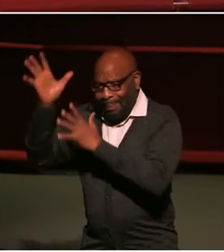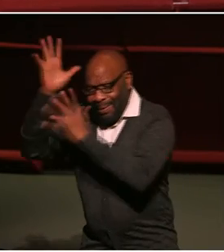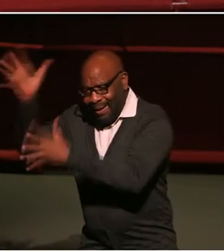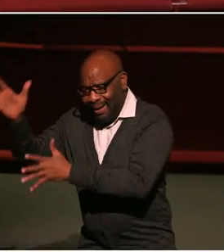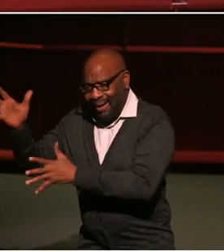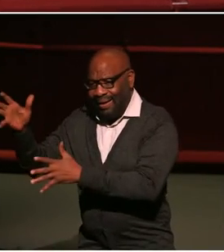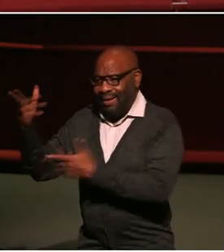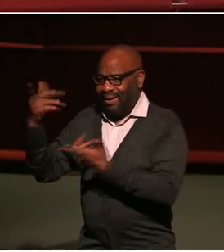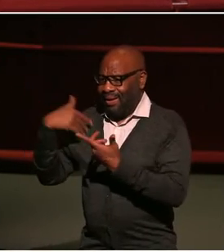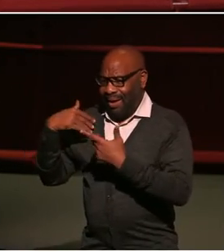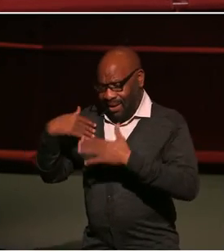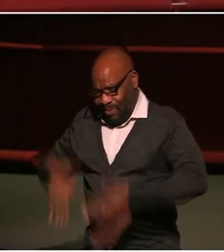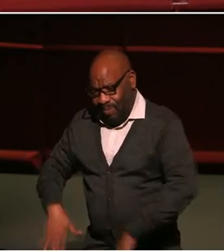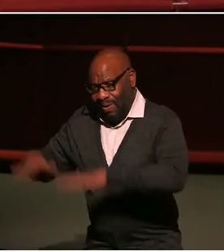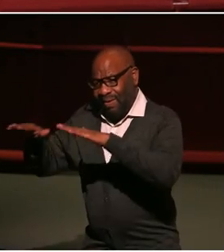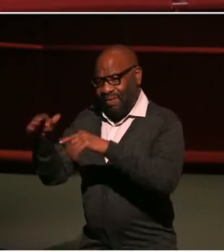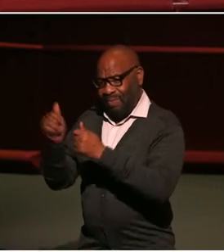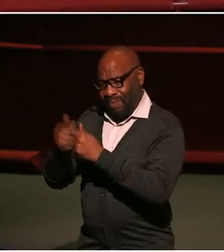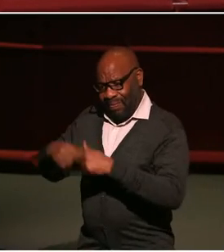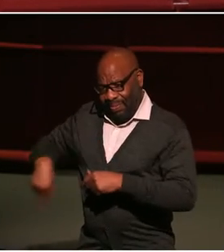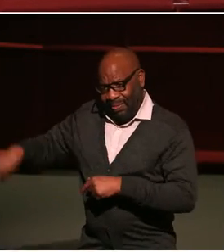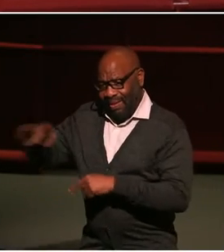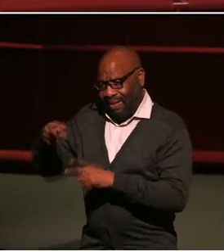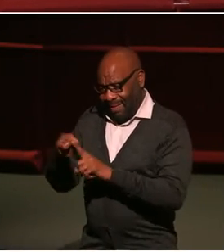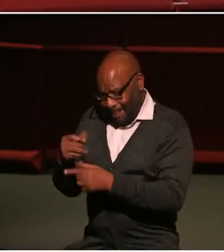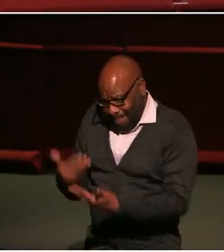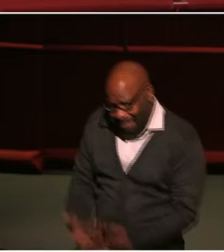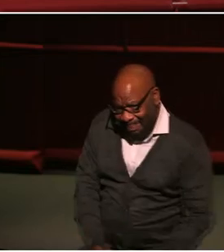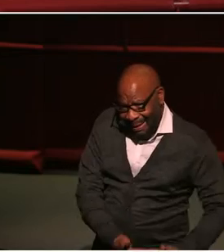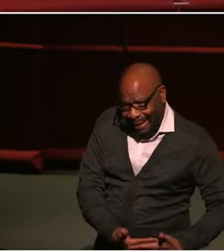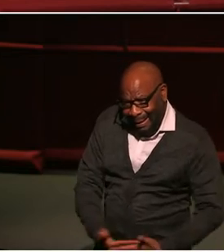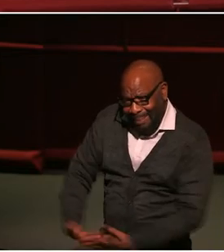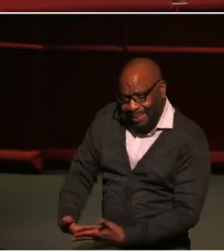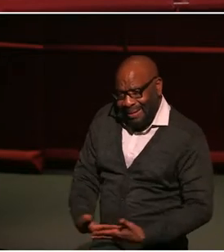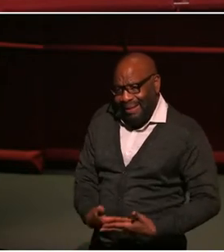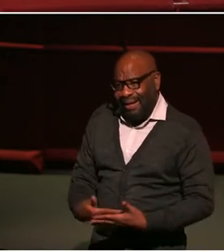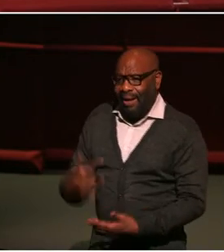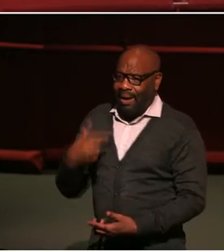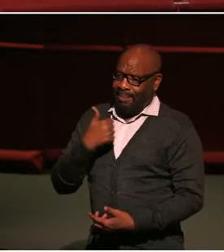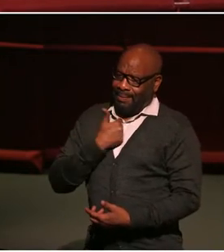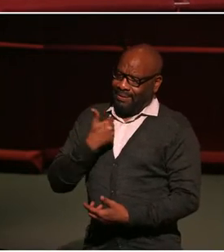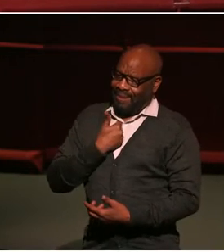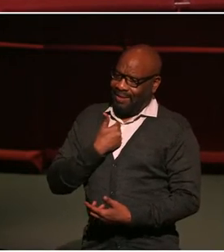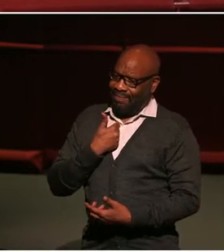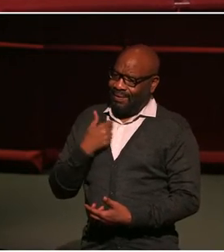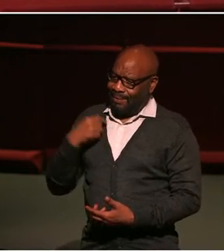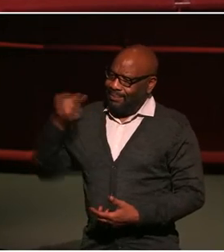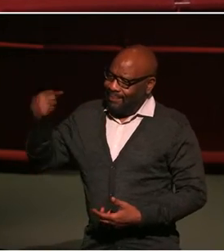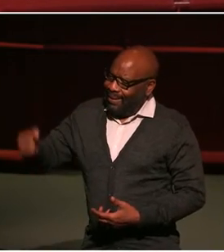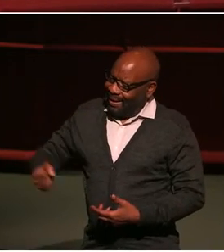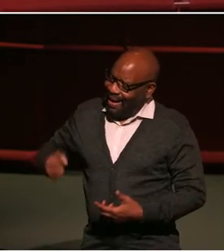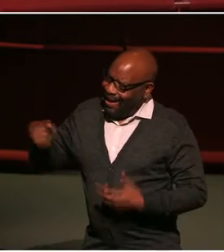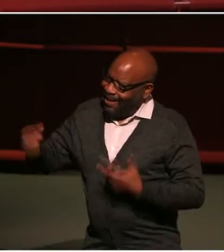them when they're little tiny tots. After all, I'm an elder now. I'm 75 years